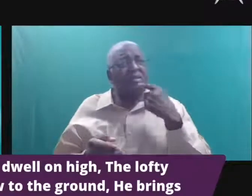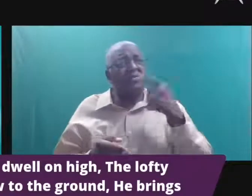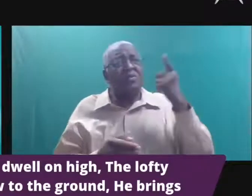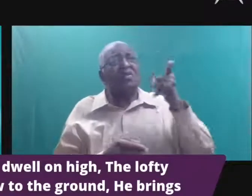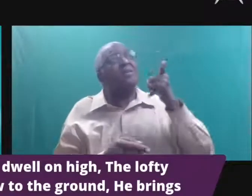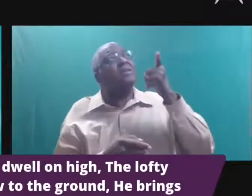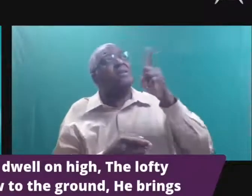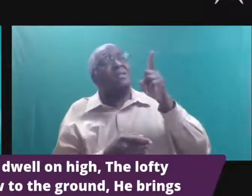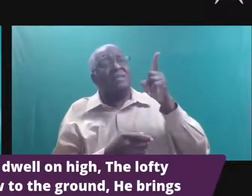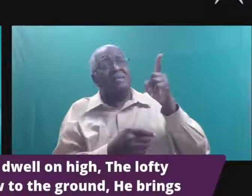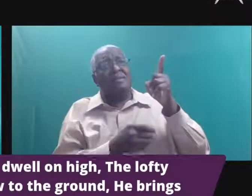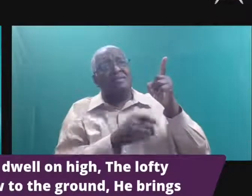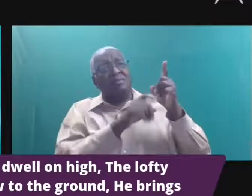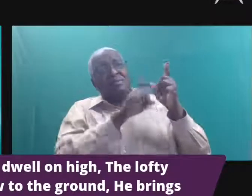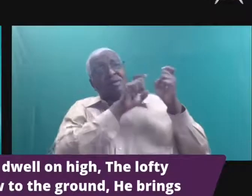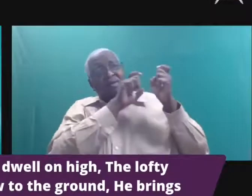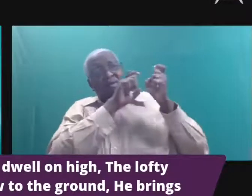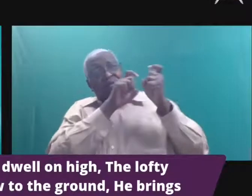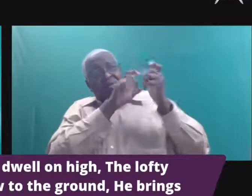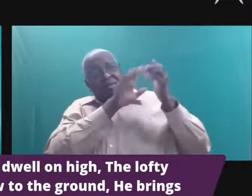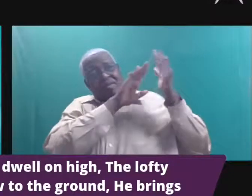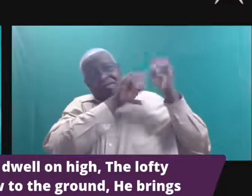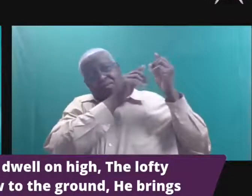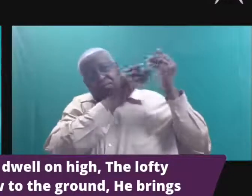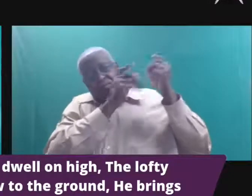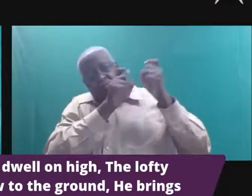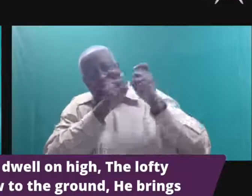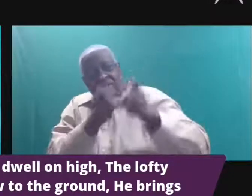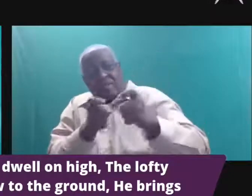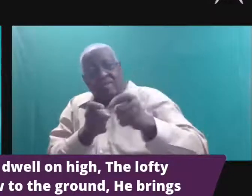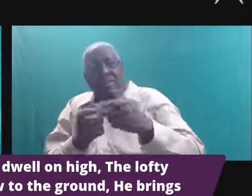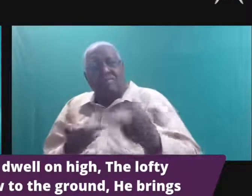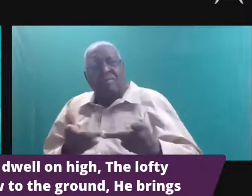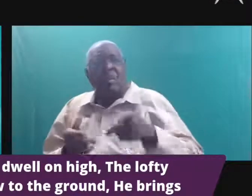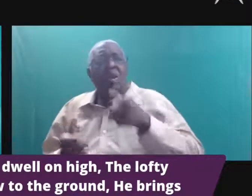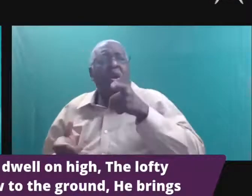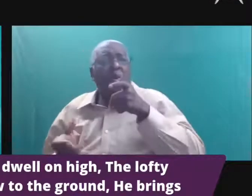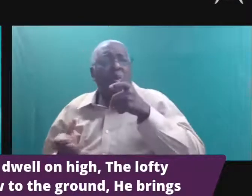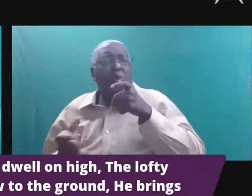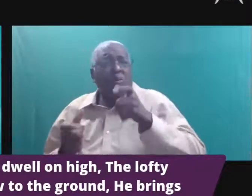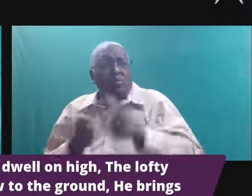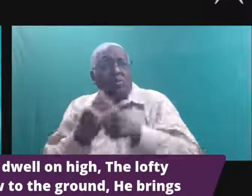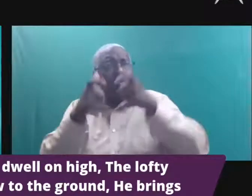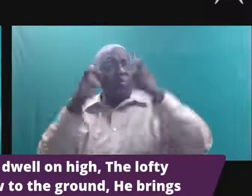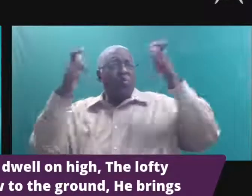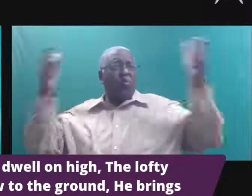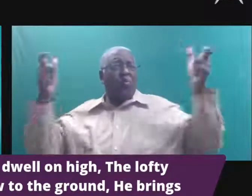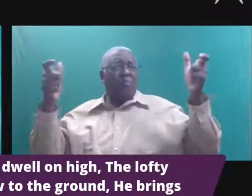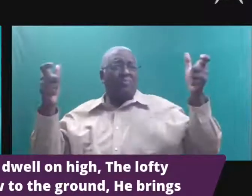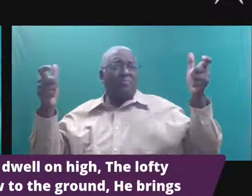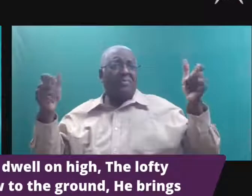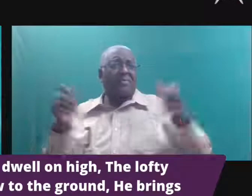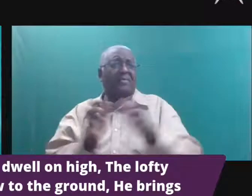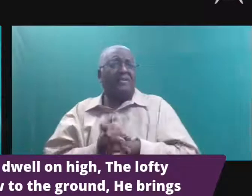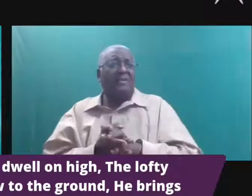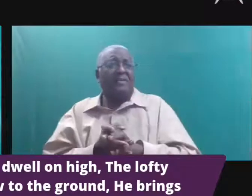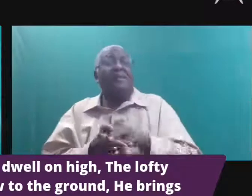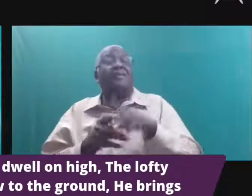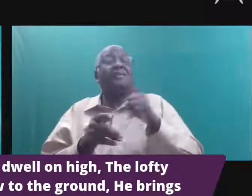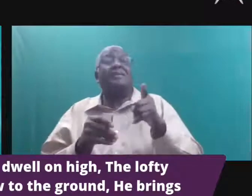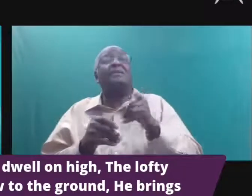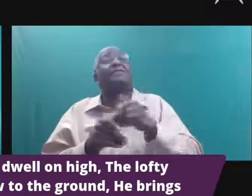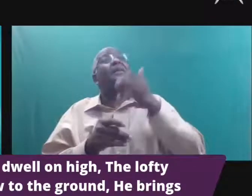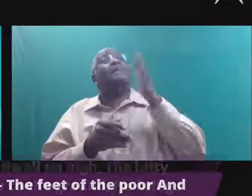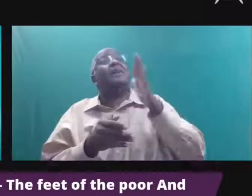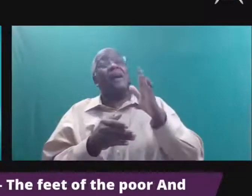brings down those who dwell on high. The lofty city, he lays it low. He lays it to the ground. He brings